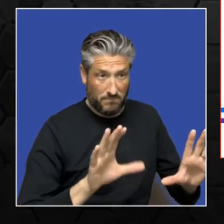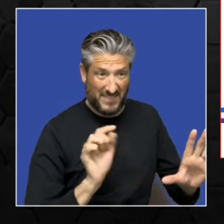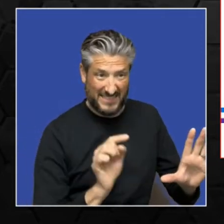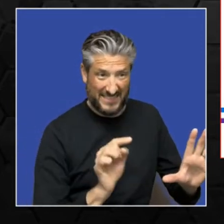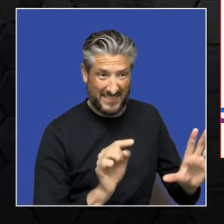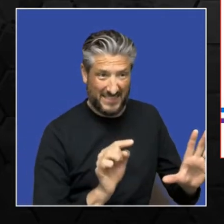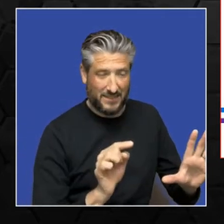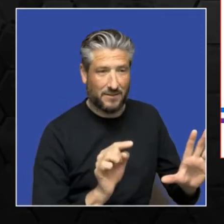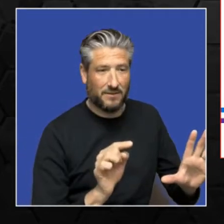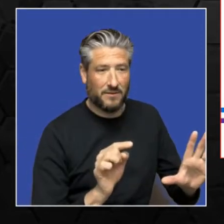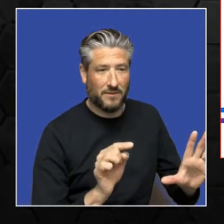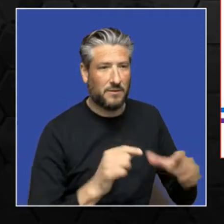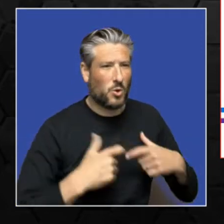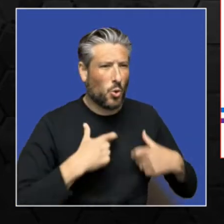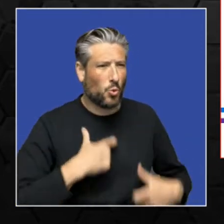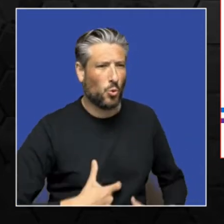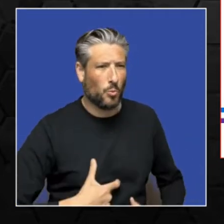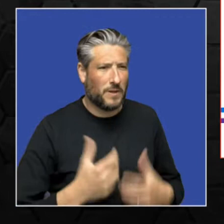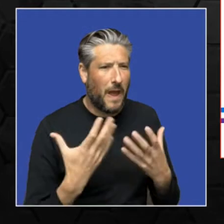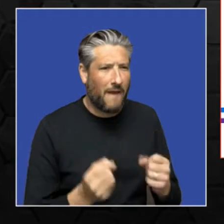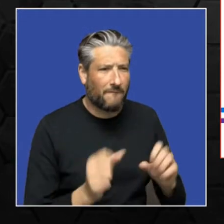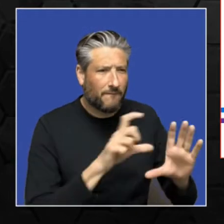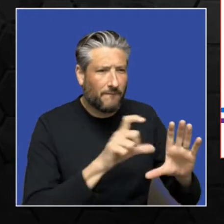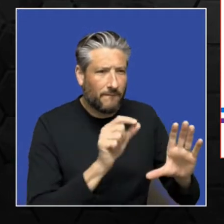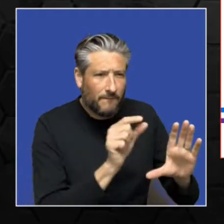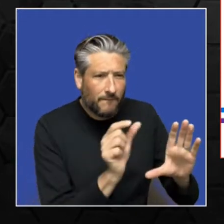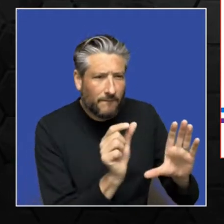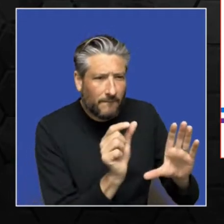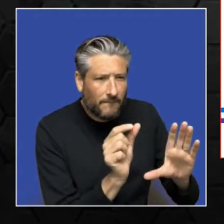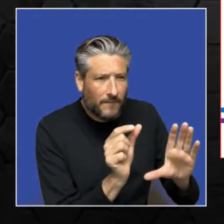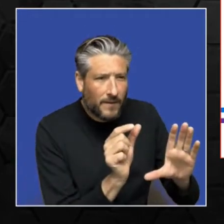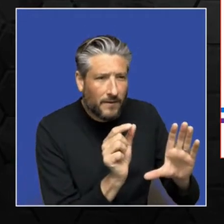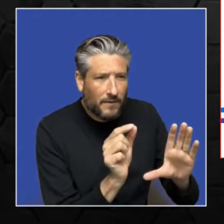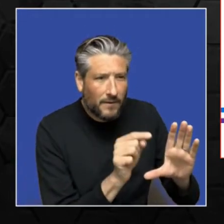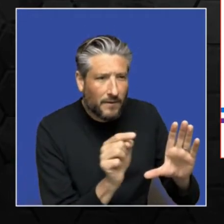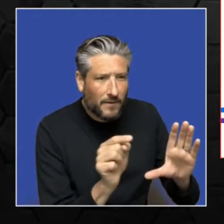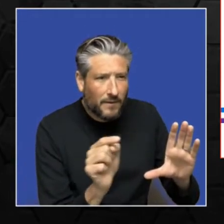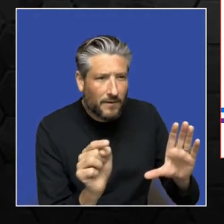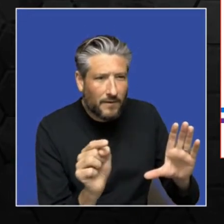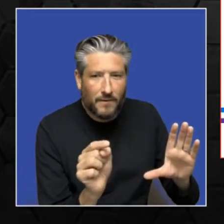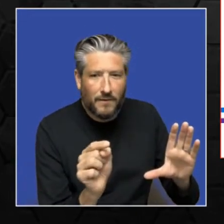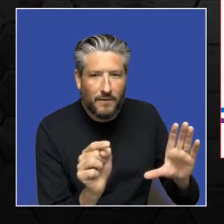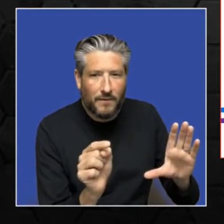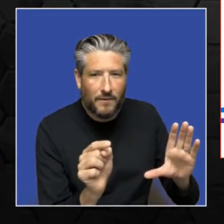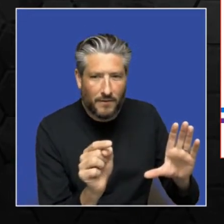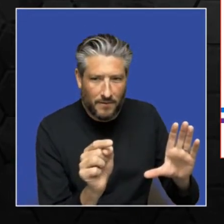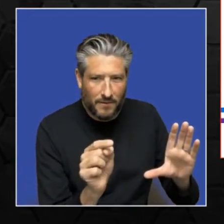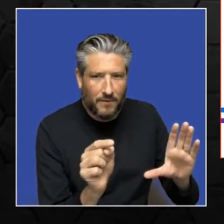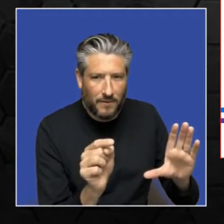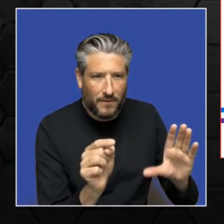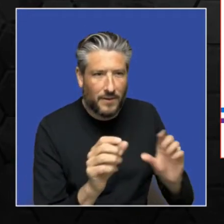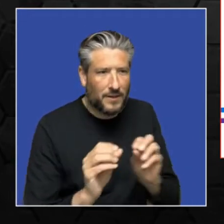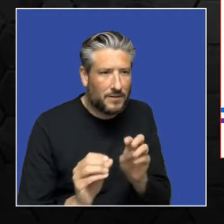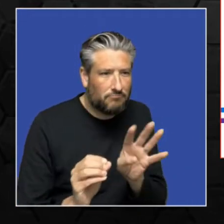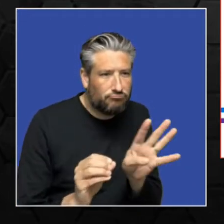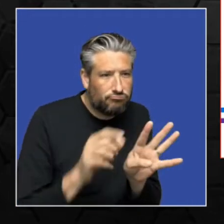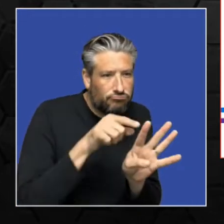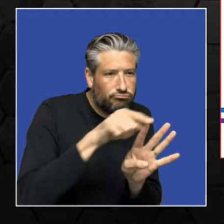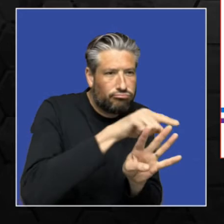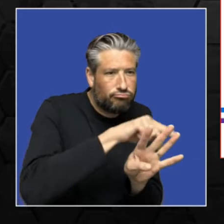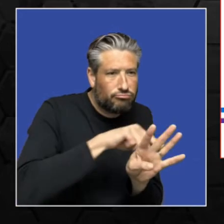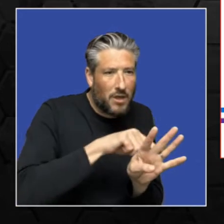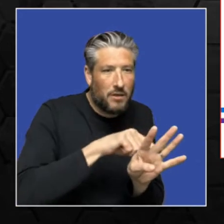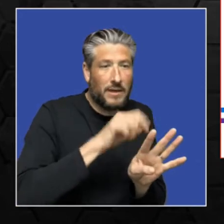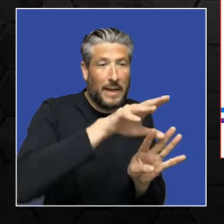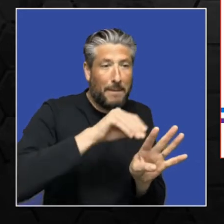So so the dendrites are basically like the point of contact for the inputs, and then the body of the